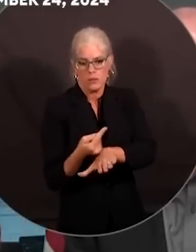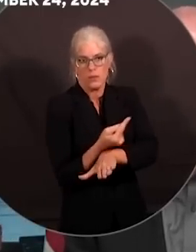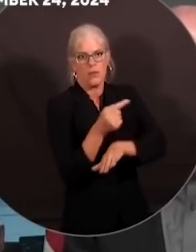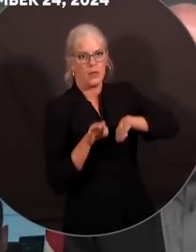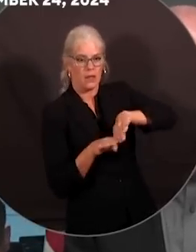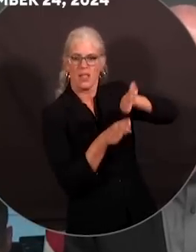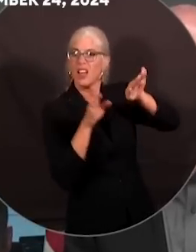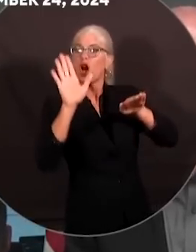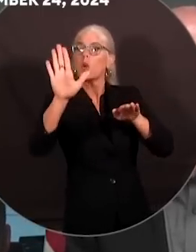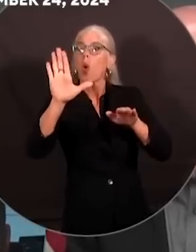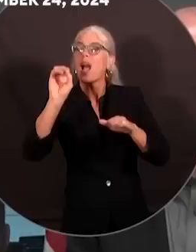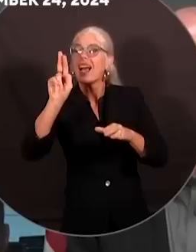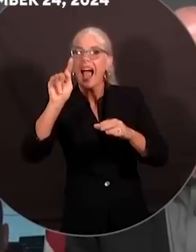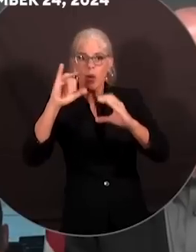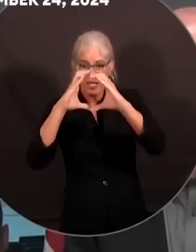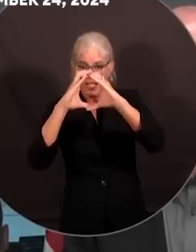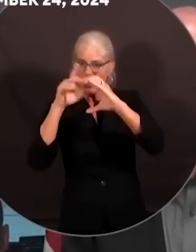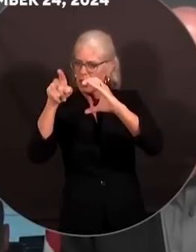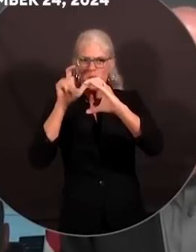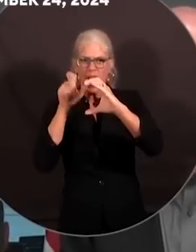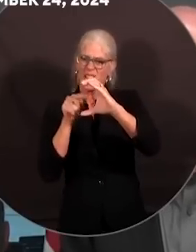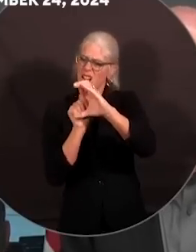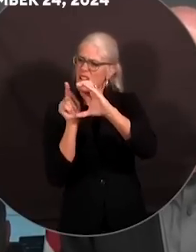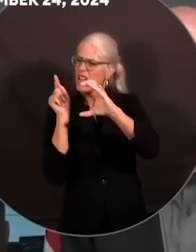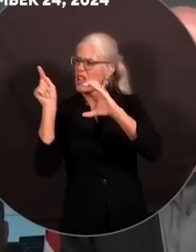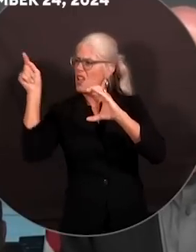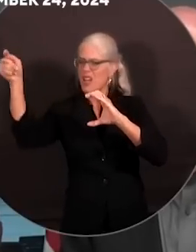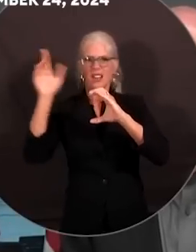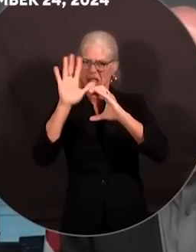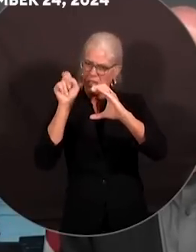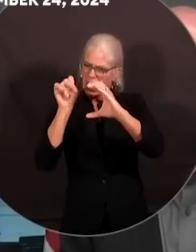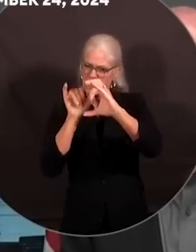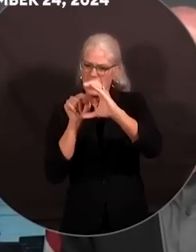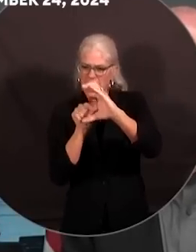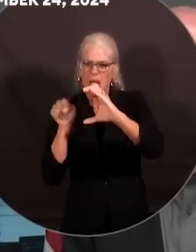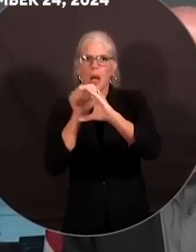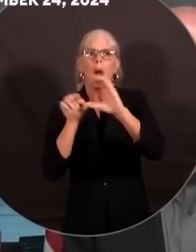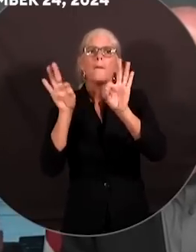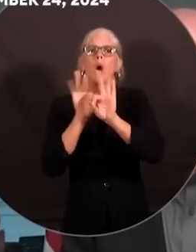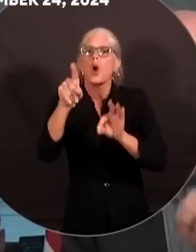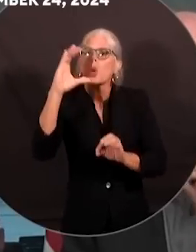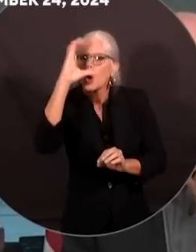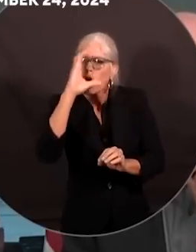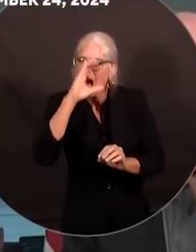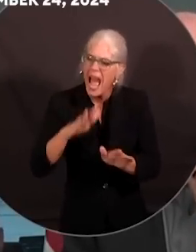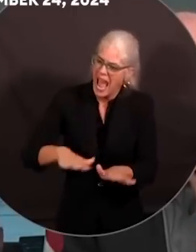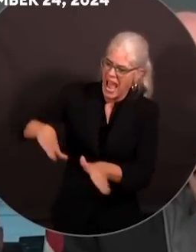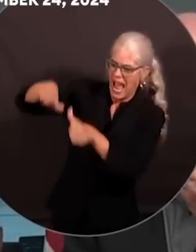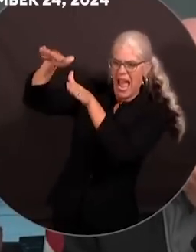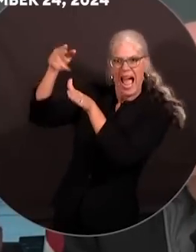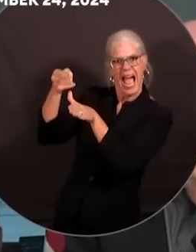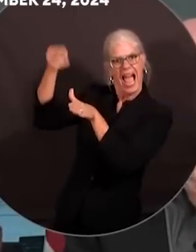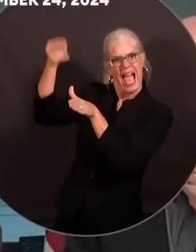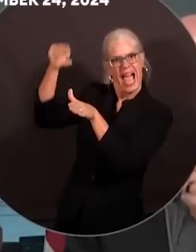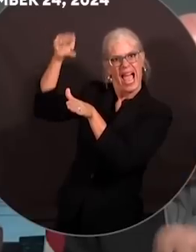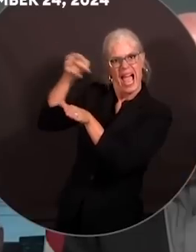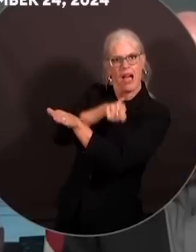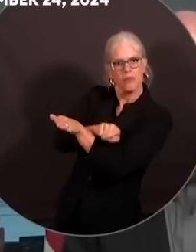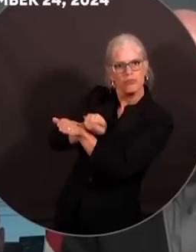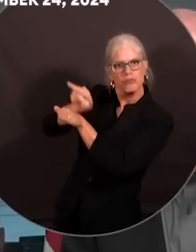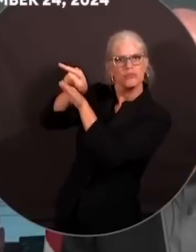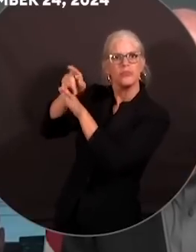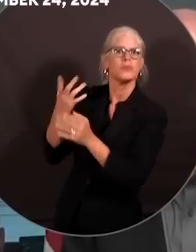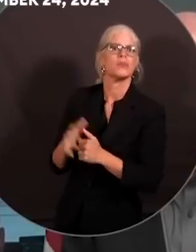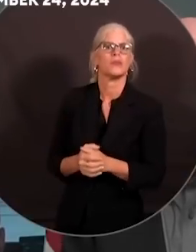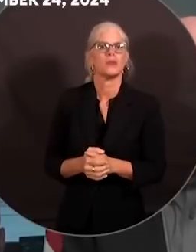most instances. It's just getting away from when that water comes, and then as soon as the storm passes, you go out and hopefully you don't